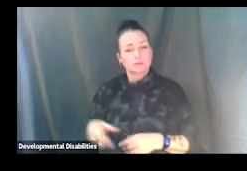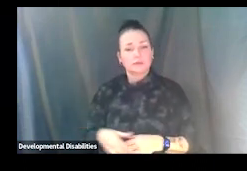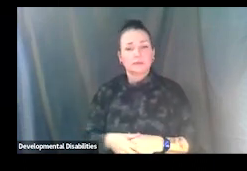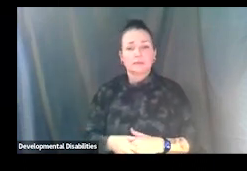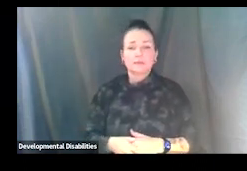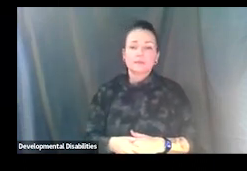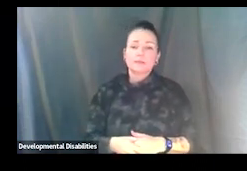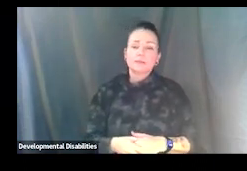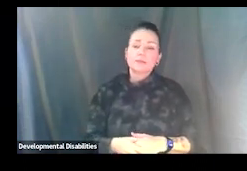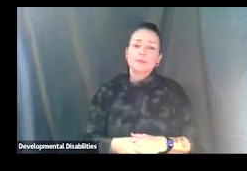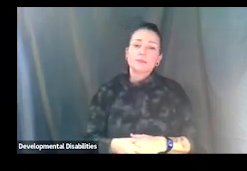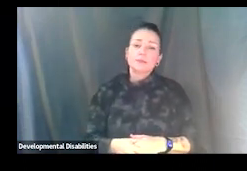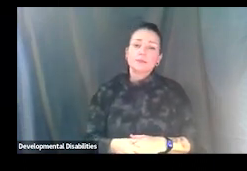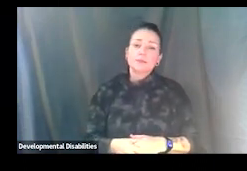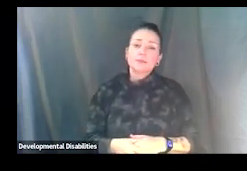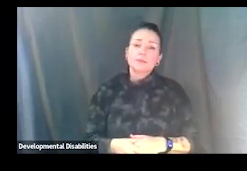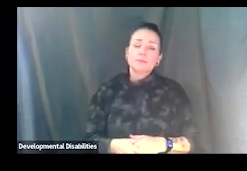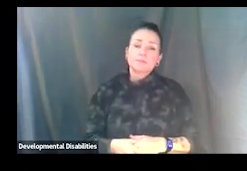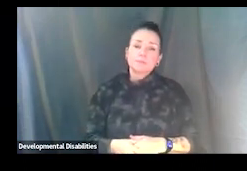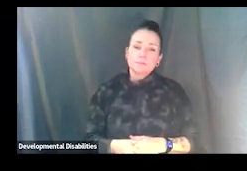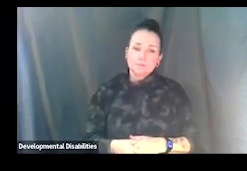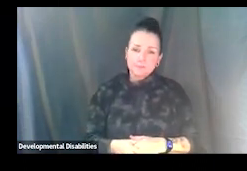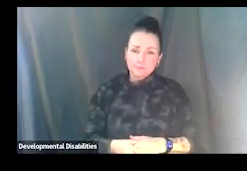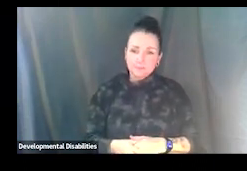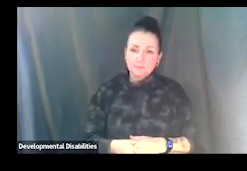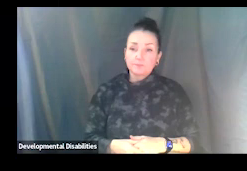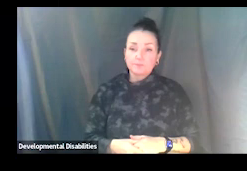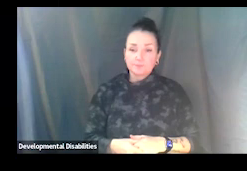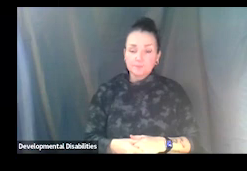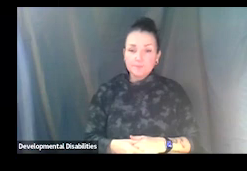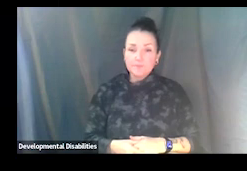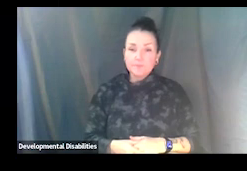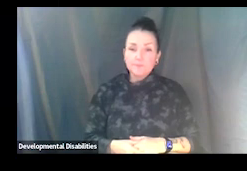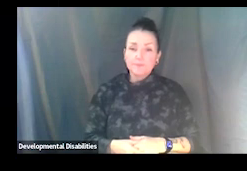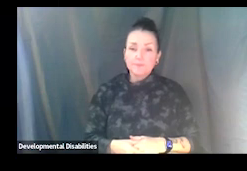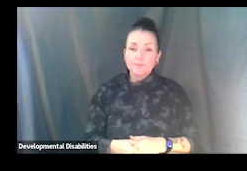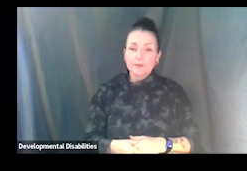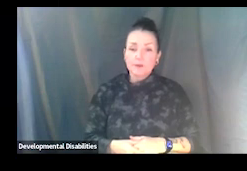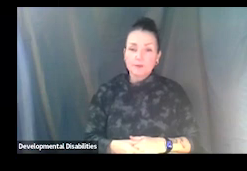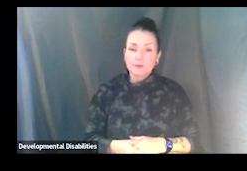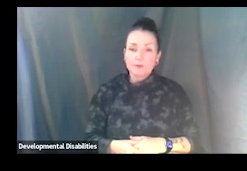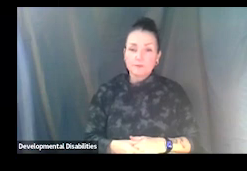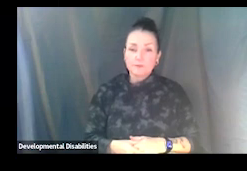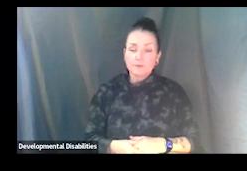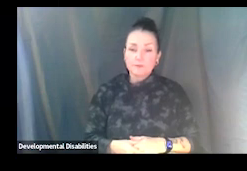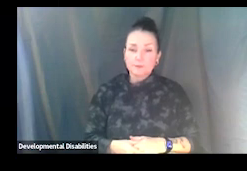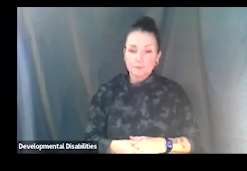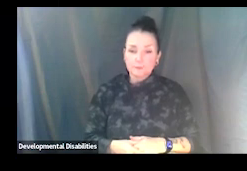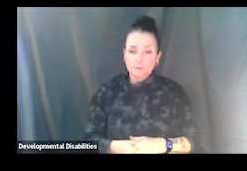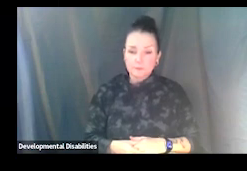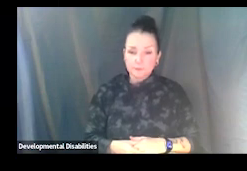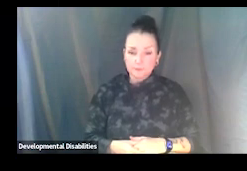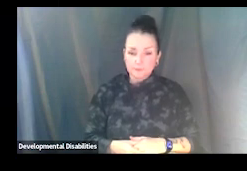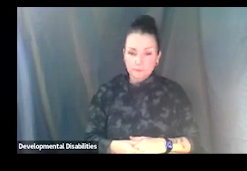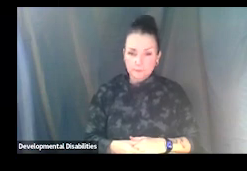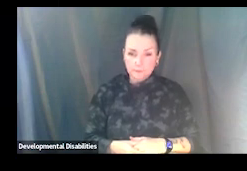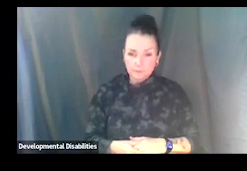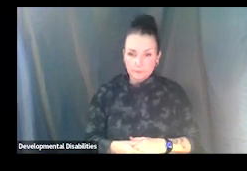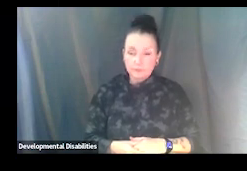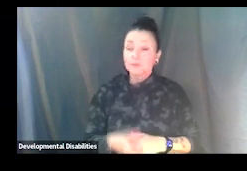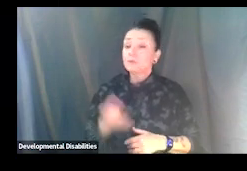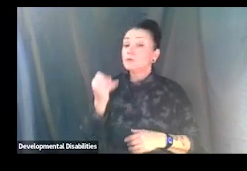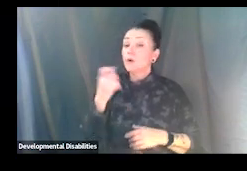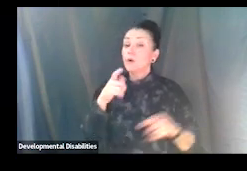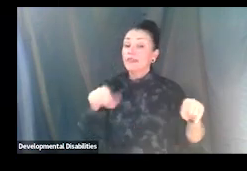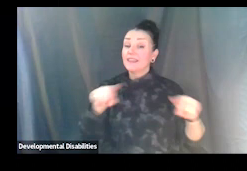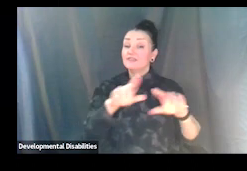variety of reasons, a bit complicated. But anyway, I said, okay, we're going to just look at the people who responded to risperidone in the first 8 weeks. and people who did well, and then we're going to continue giving it to them for